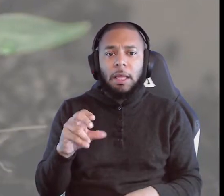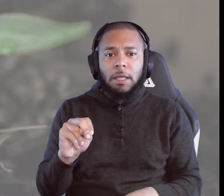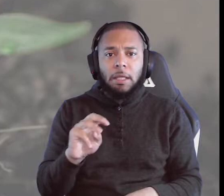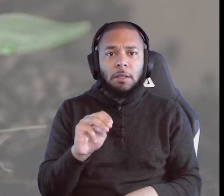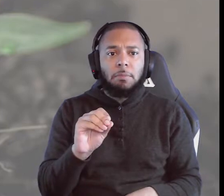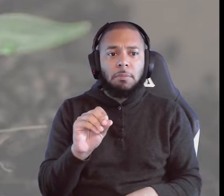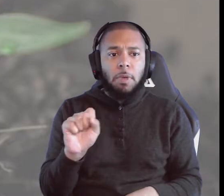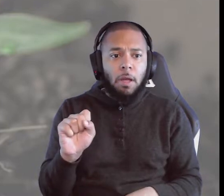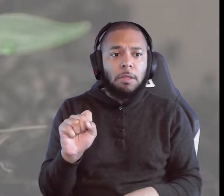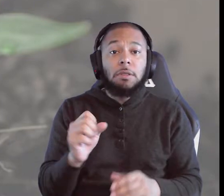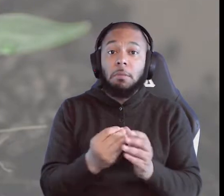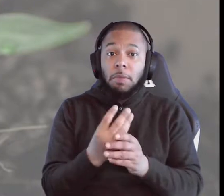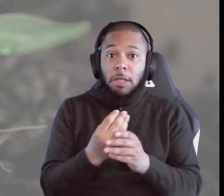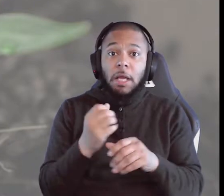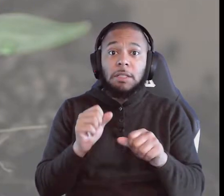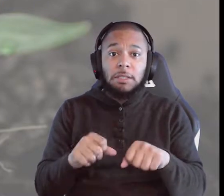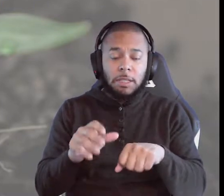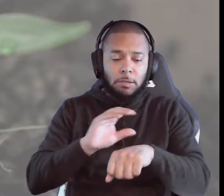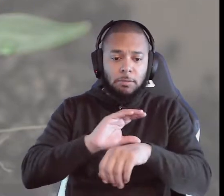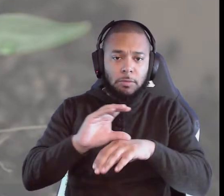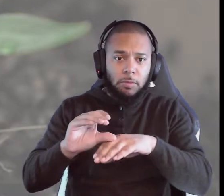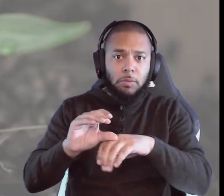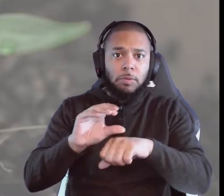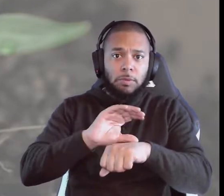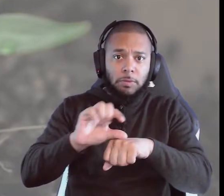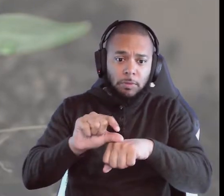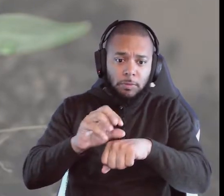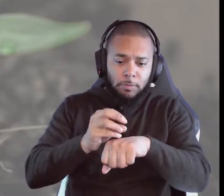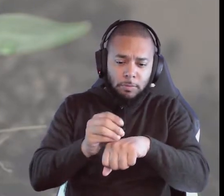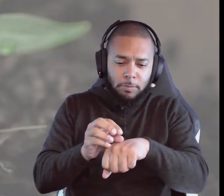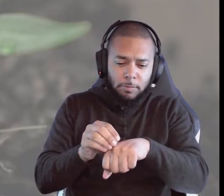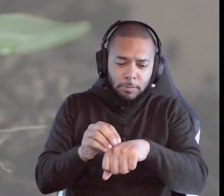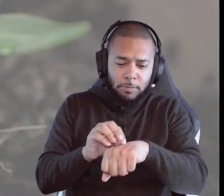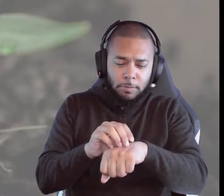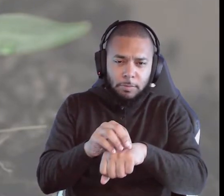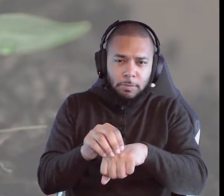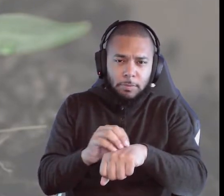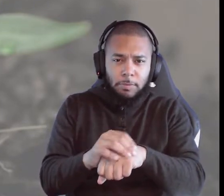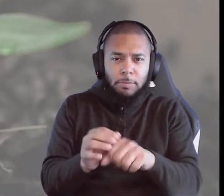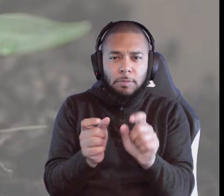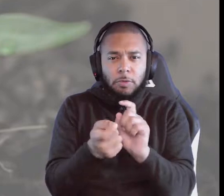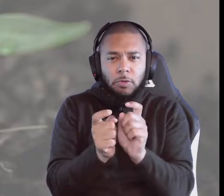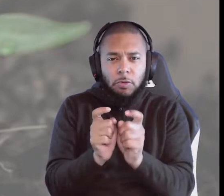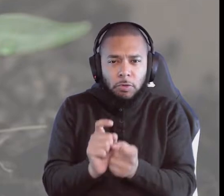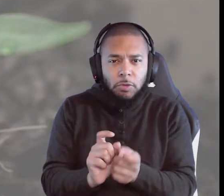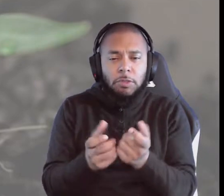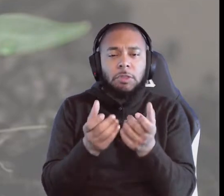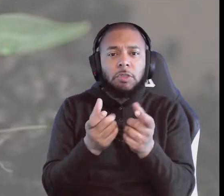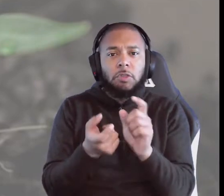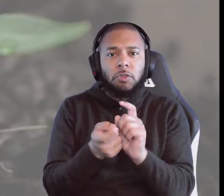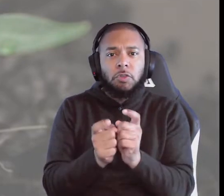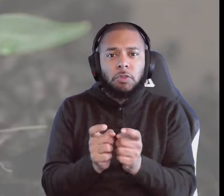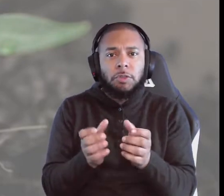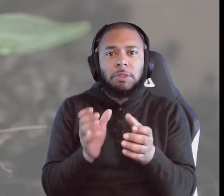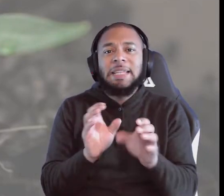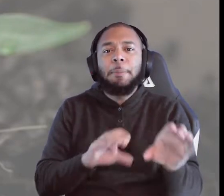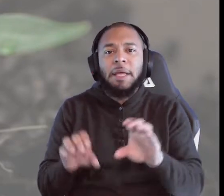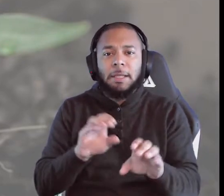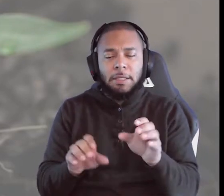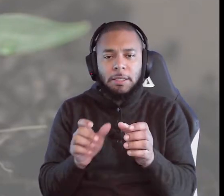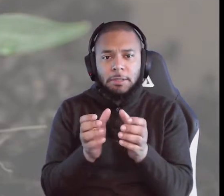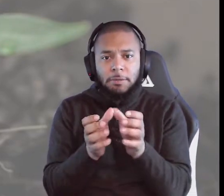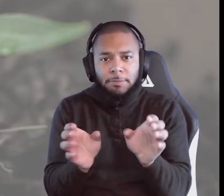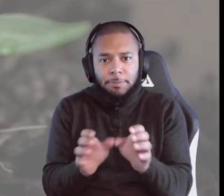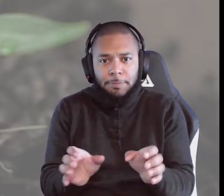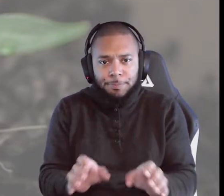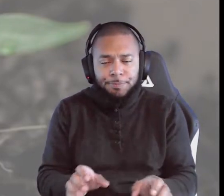plants also can play a role in the breakdown of rock by chemically altering the rock substance or structure, causing